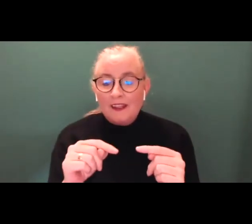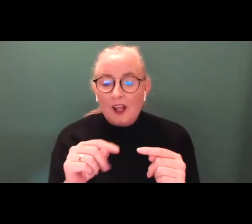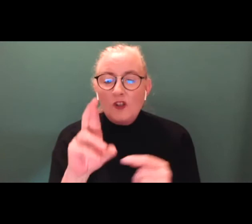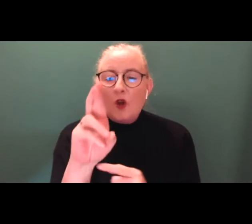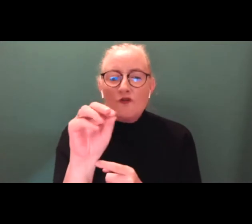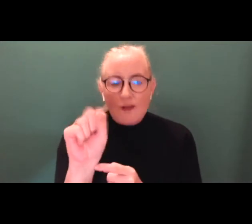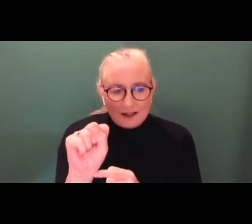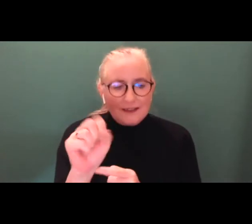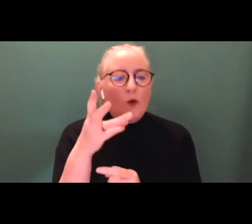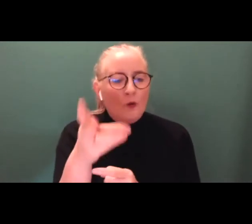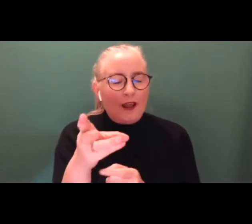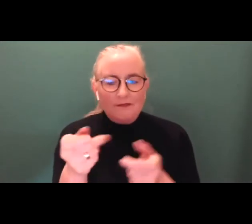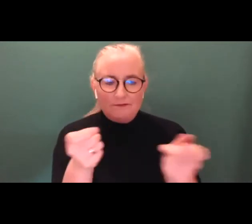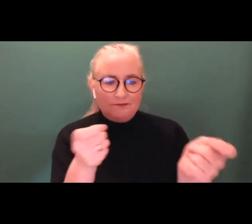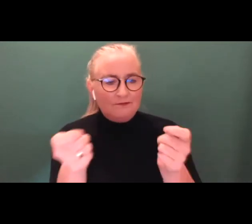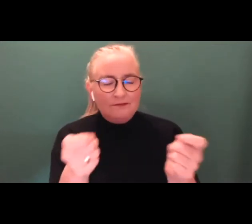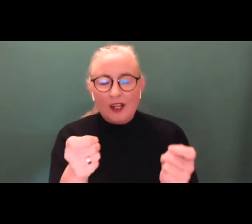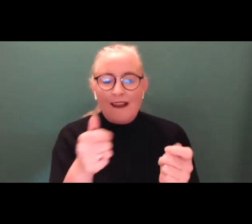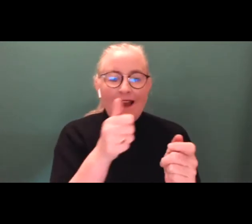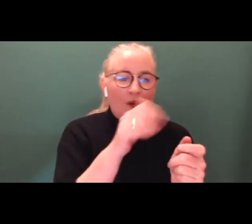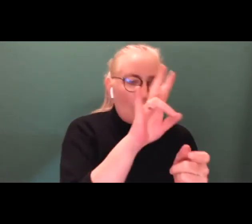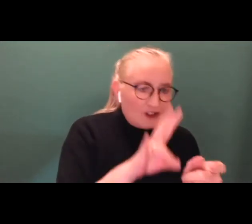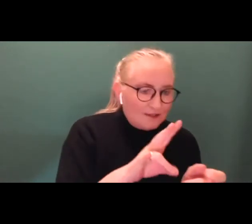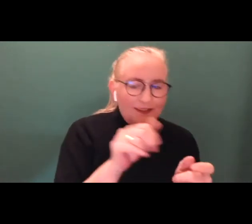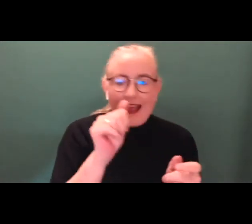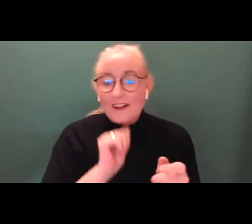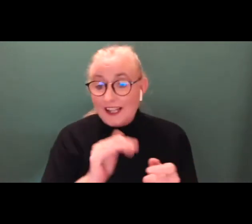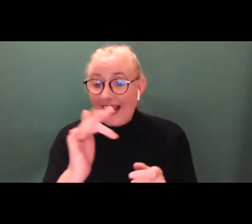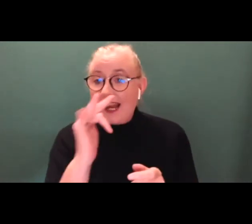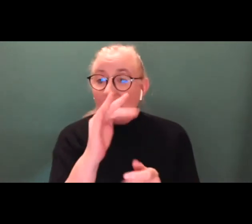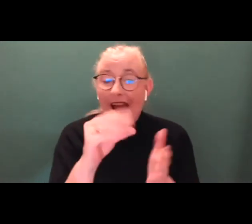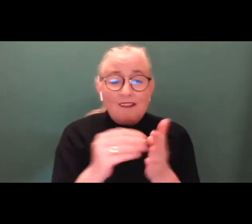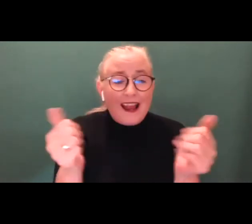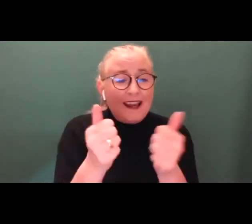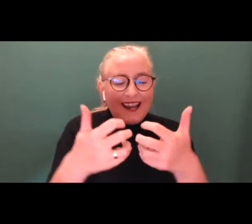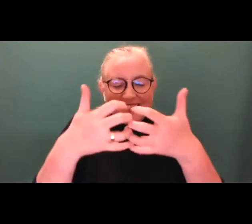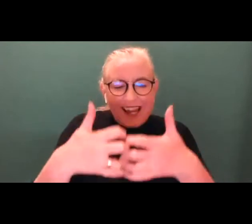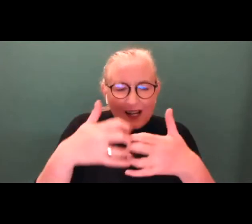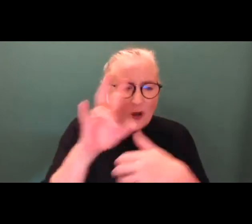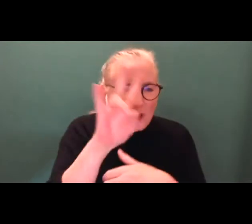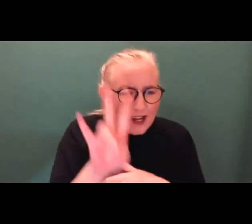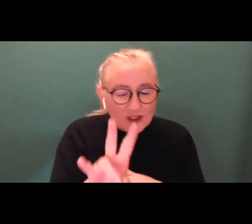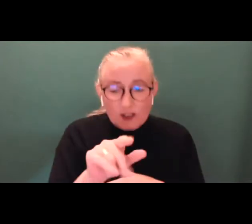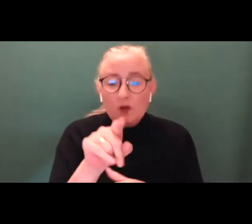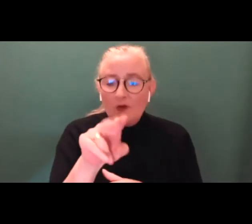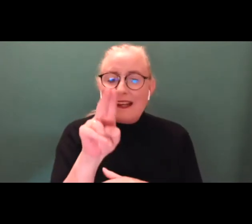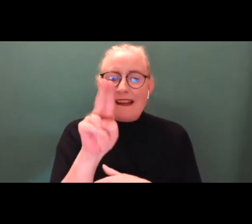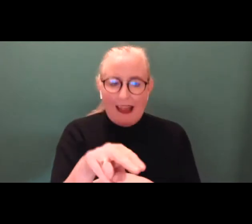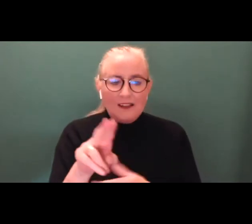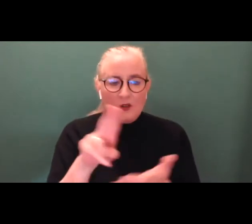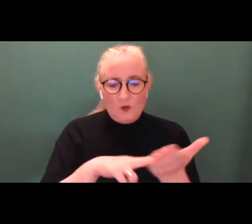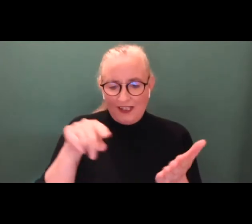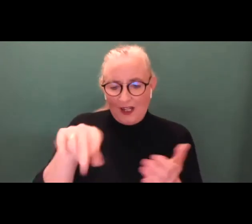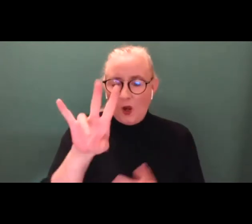then moderate the answers to those. If you're having any technical questions or issues, you can also use that